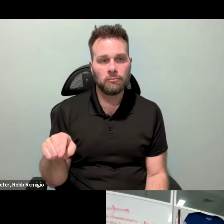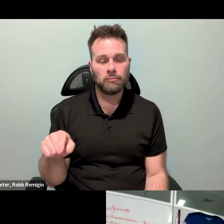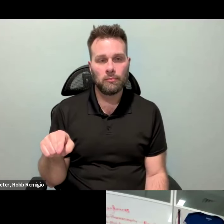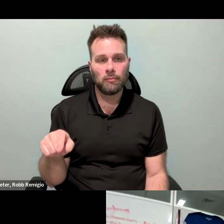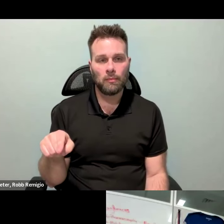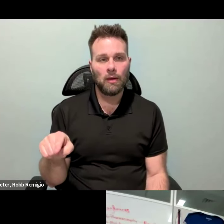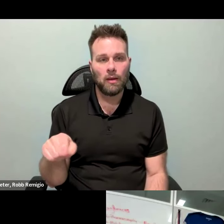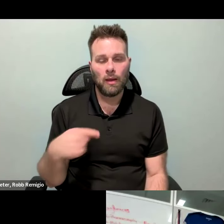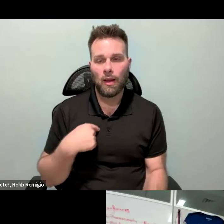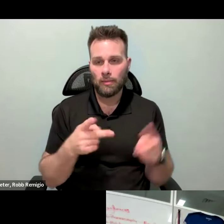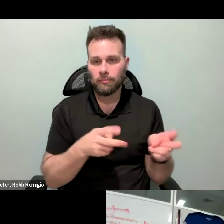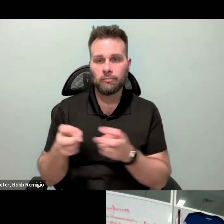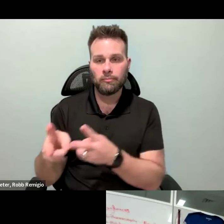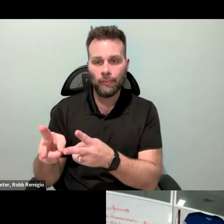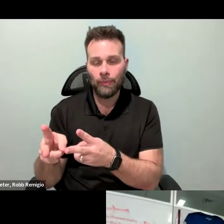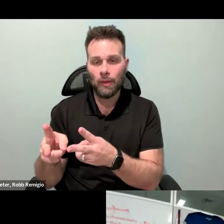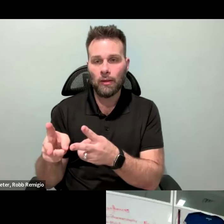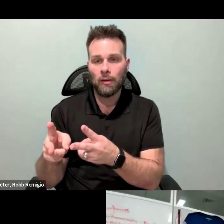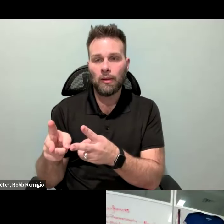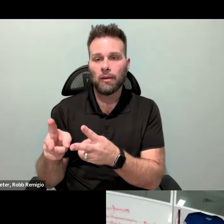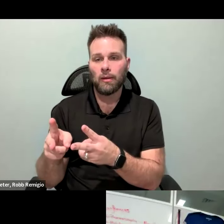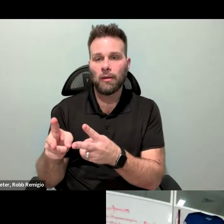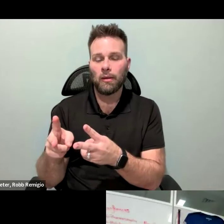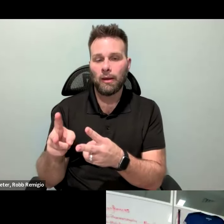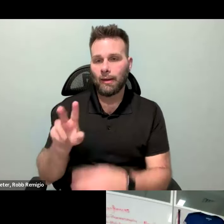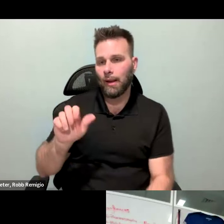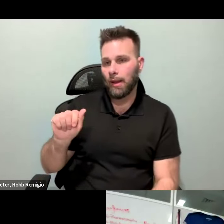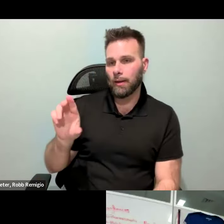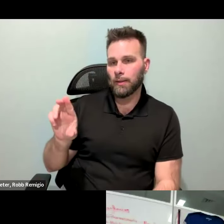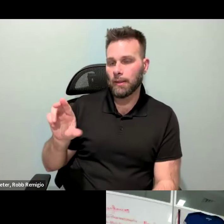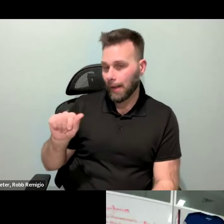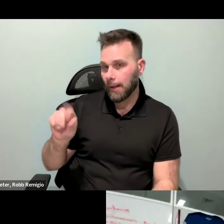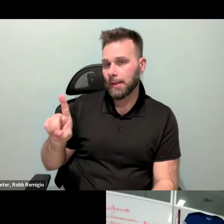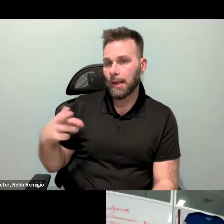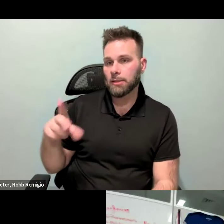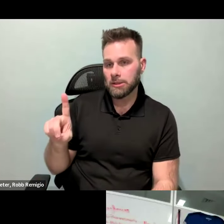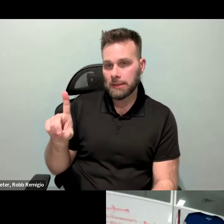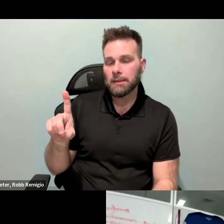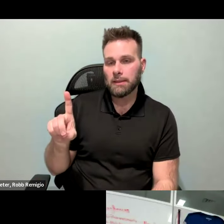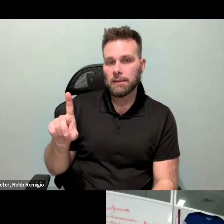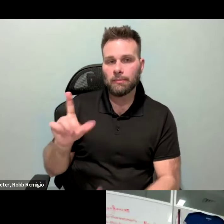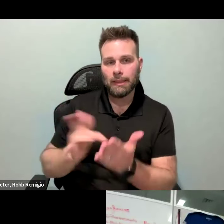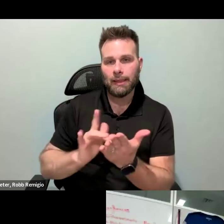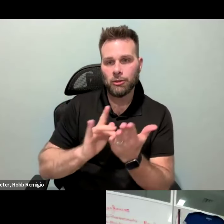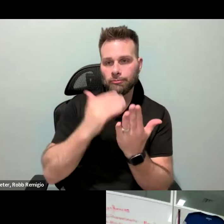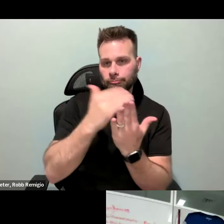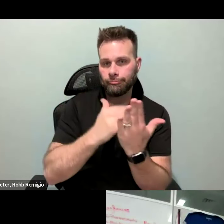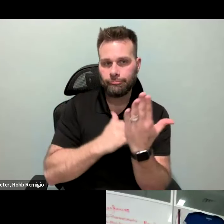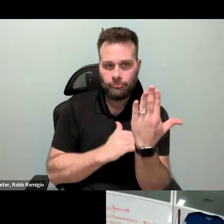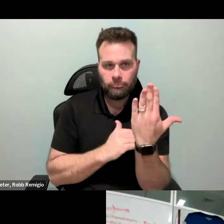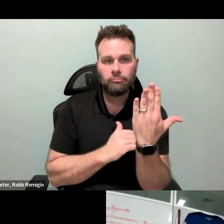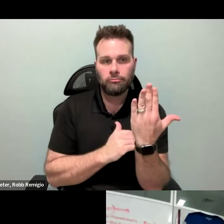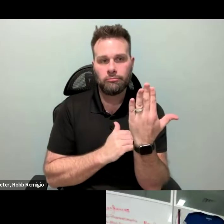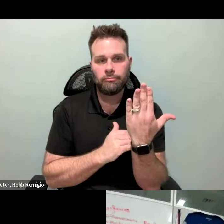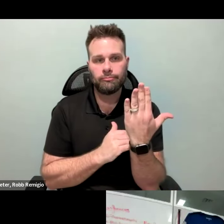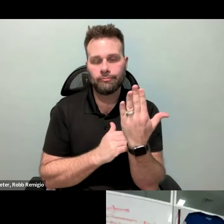a ADHD parent medication guide from the American Academy of Child and Adolescent Psychiatry. So I just posted it